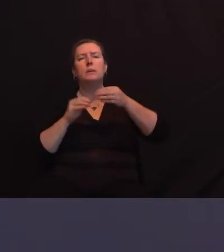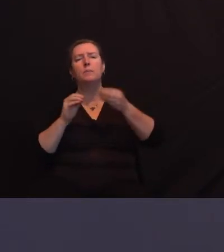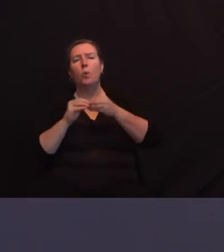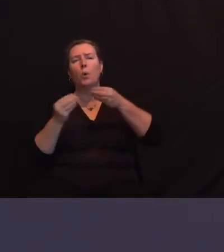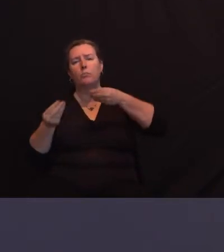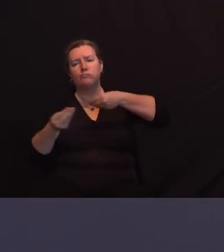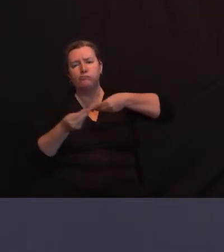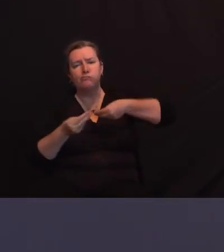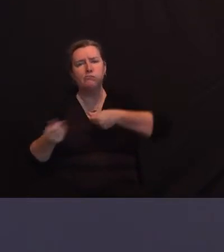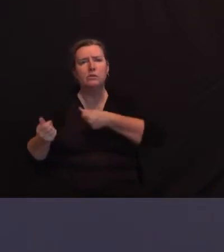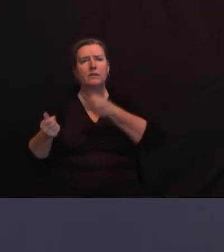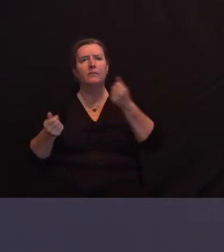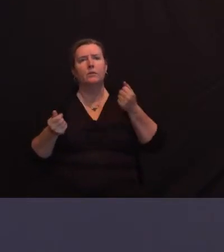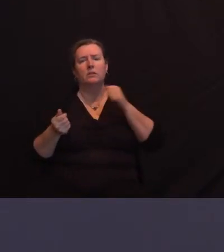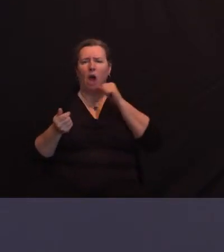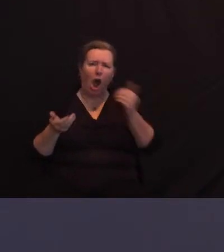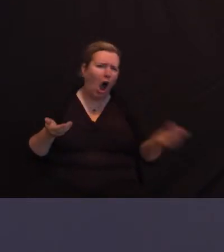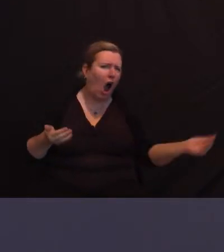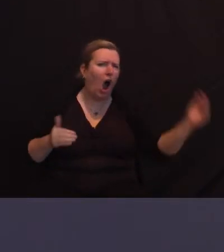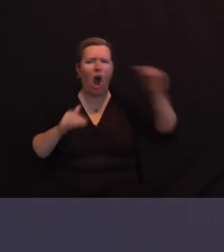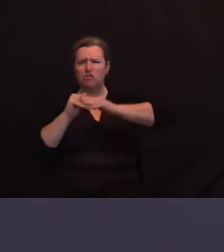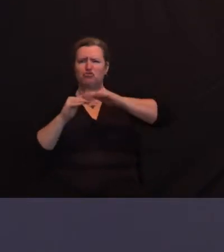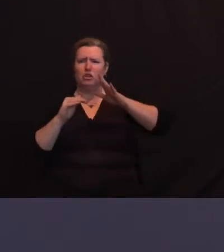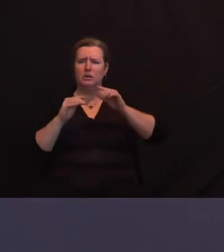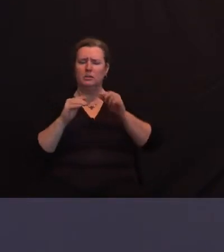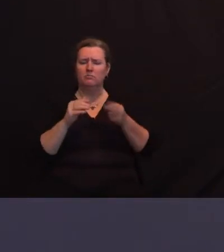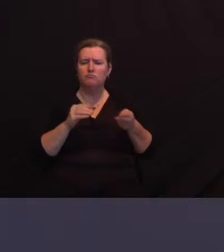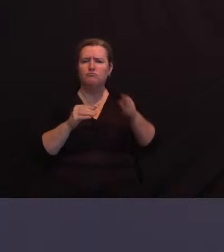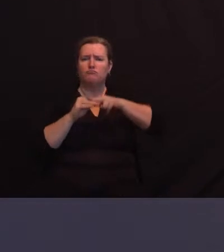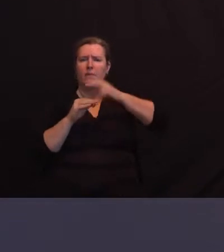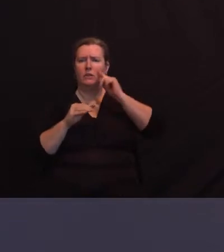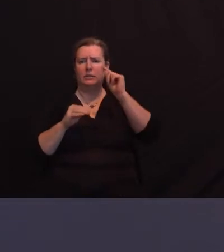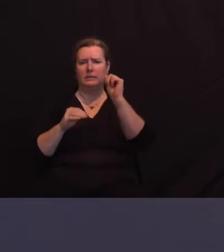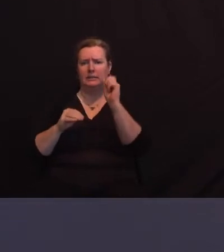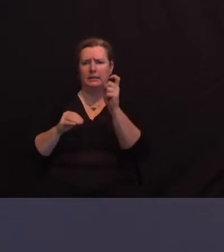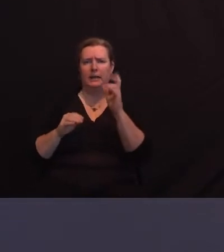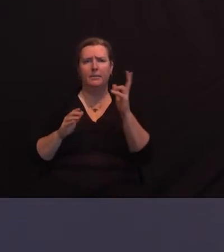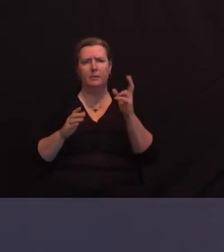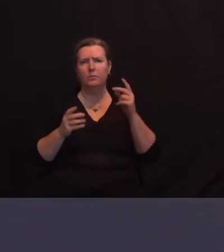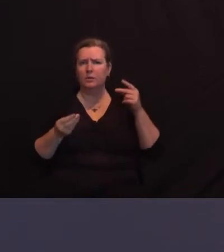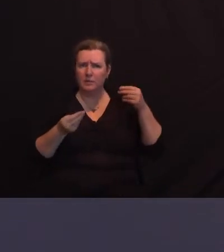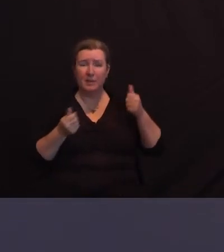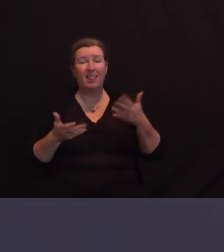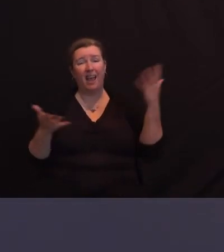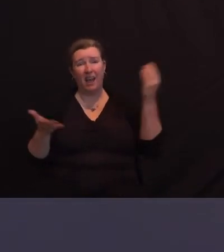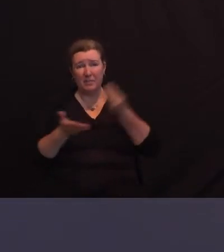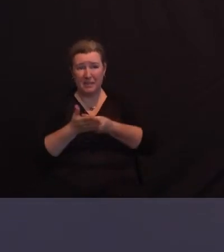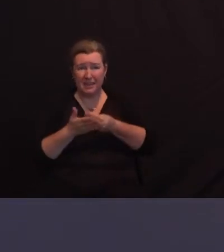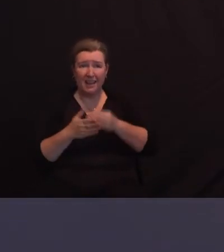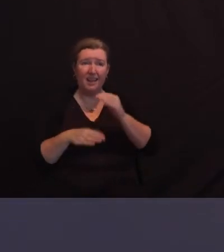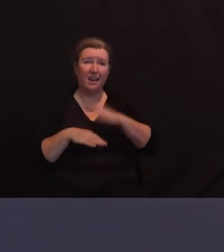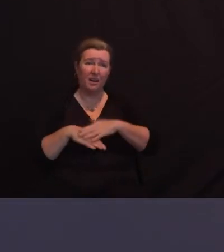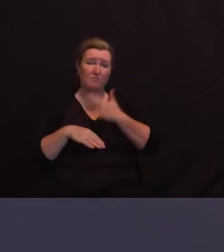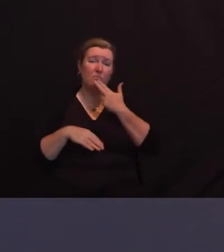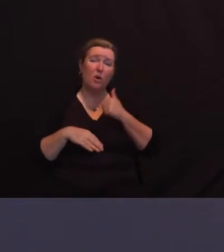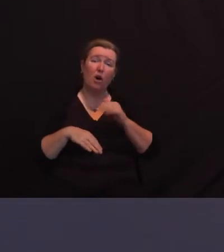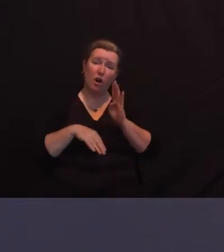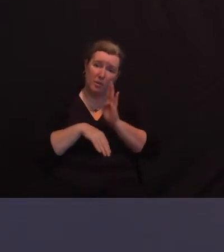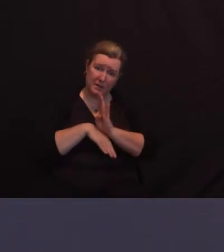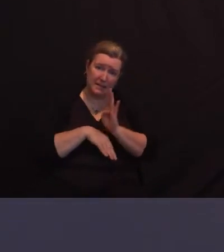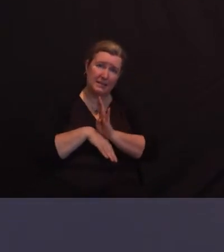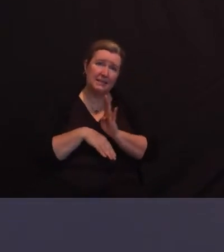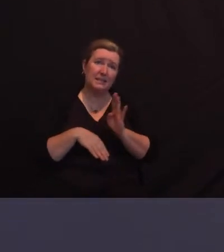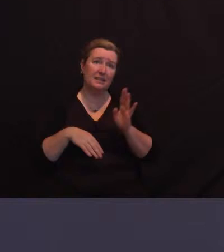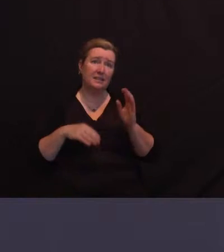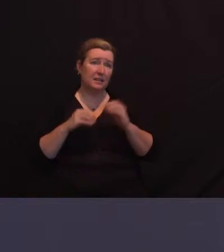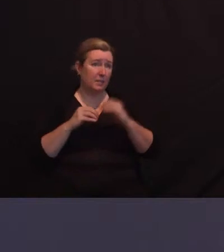Secondly, no state in America per capita has poured more money into small businesses than New Jersey. We're behind only California and New York, and they're a lot bigger